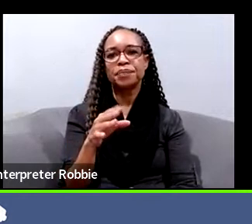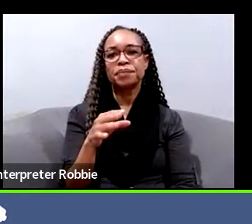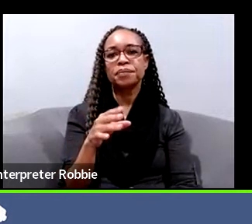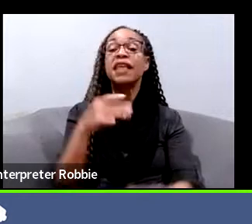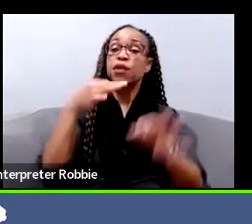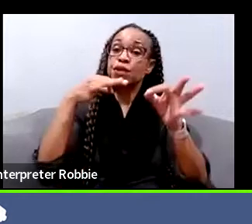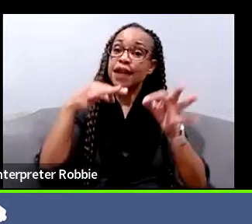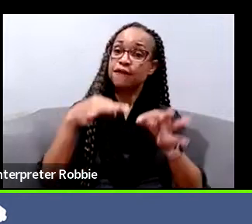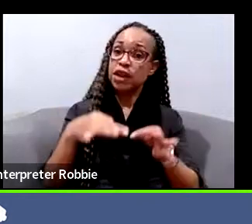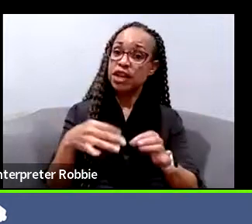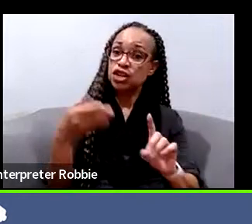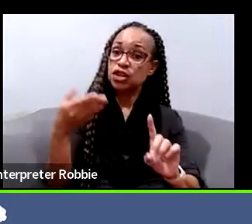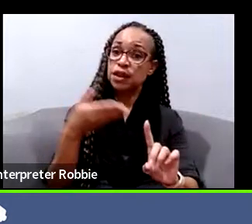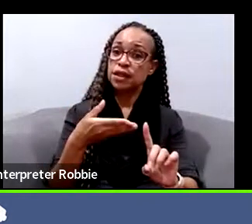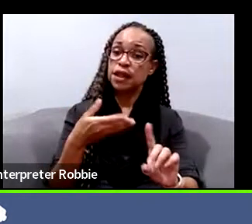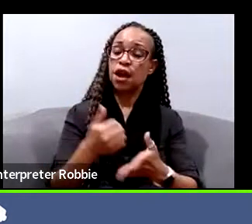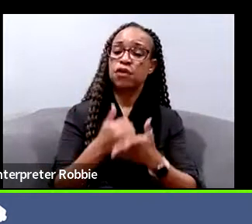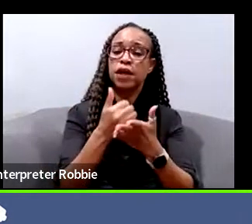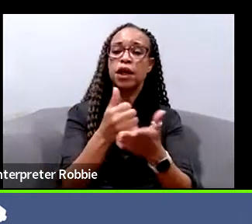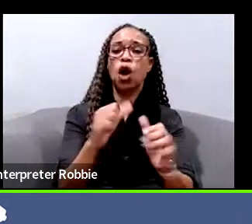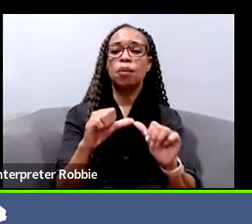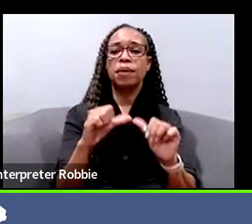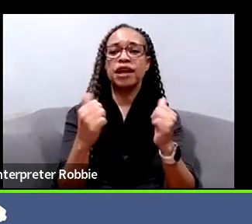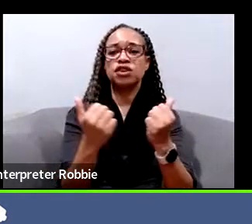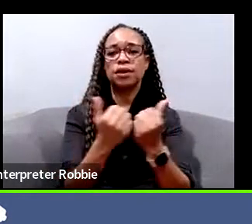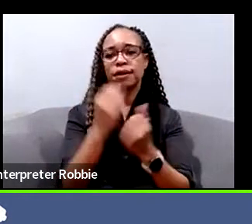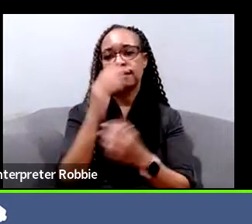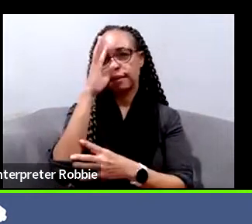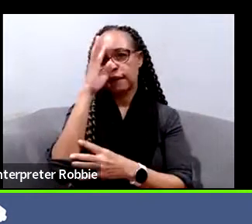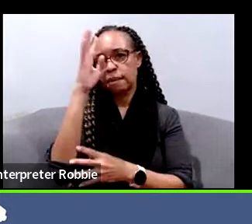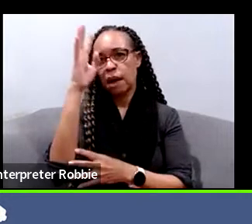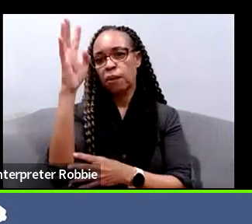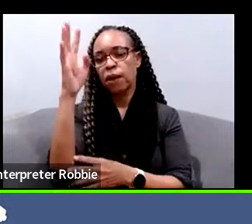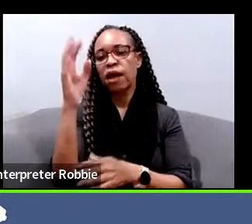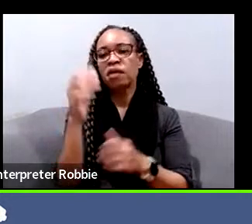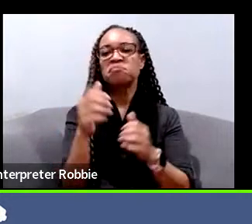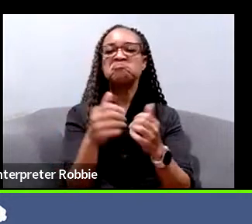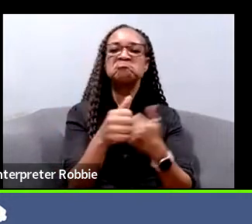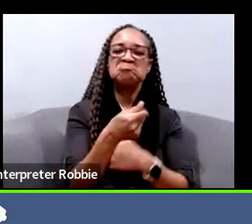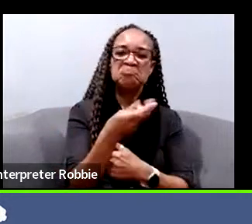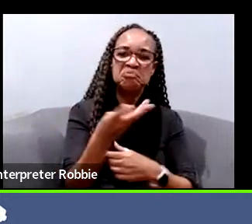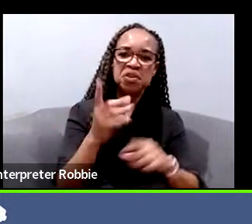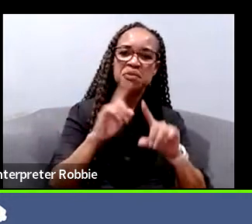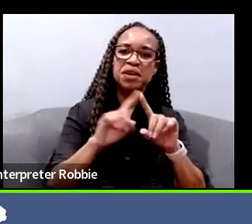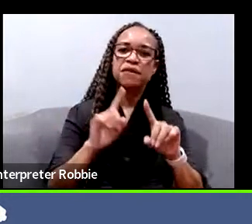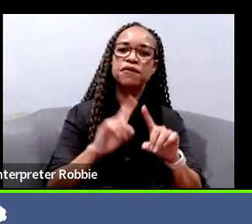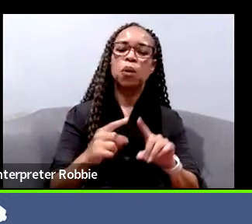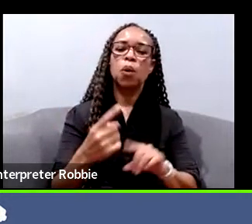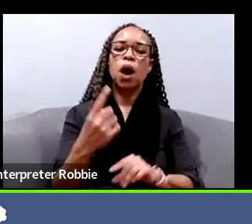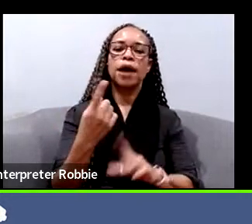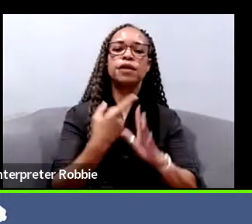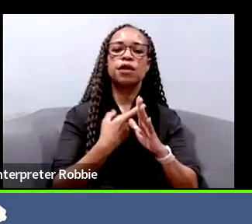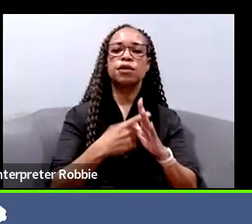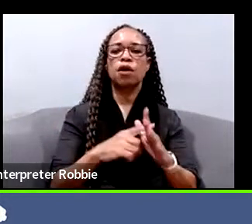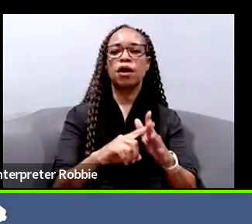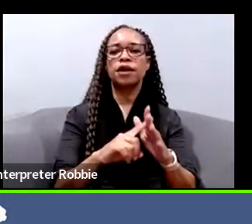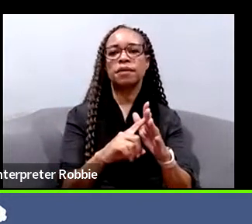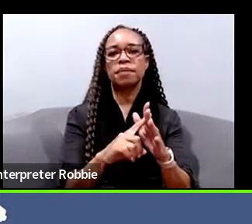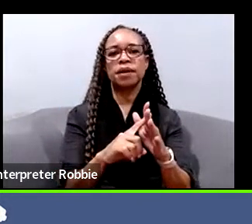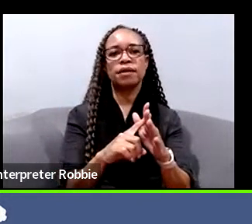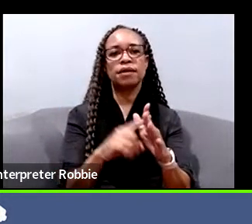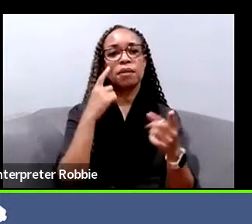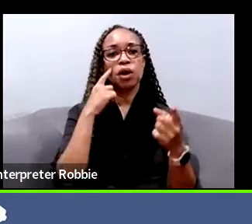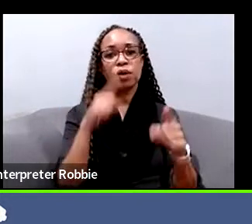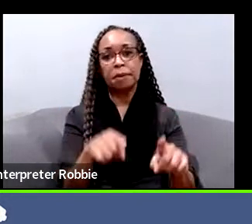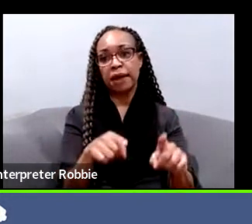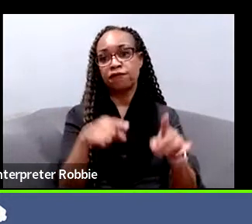definitions out there now that health agencies have come up with, and there's a few different ones, although they're starting to be some consensus definitions,